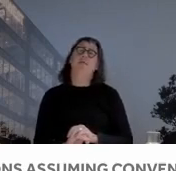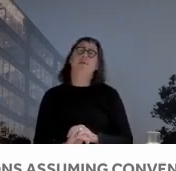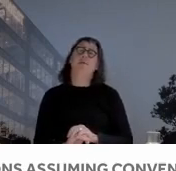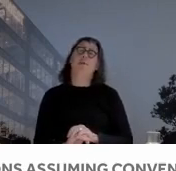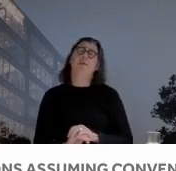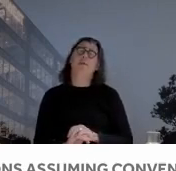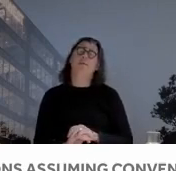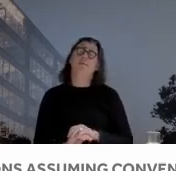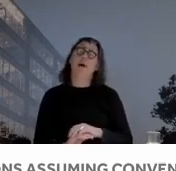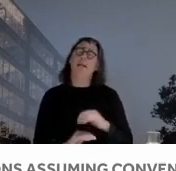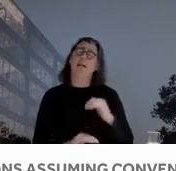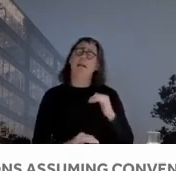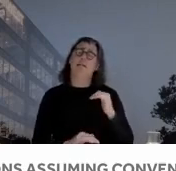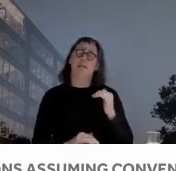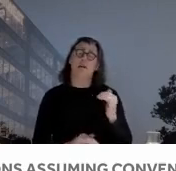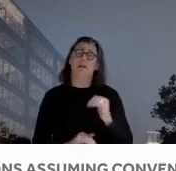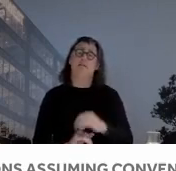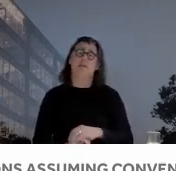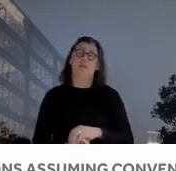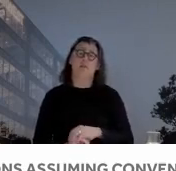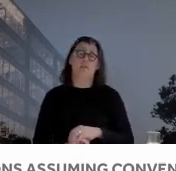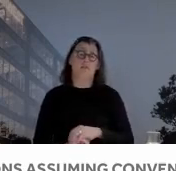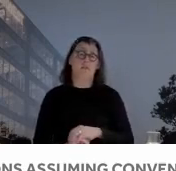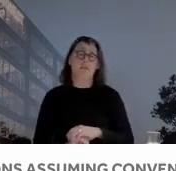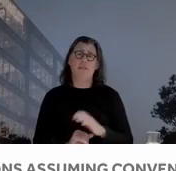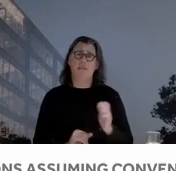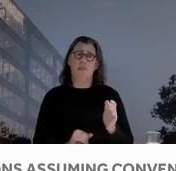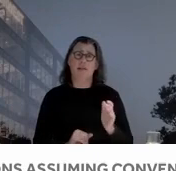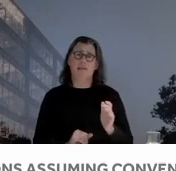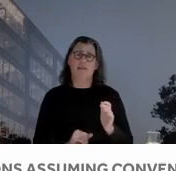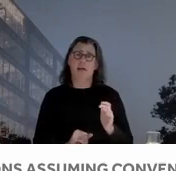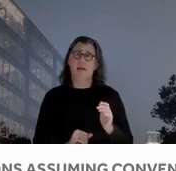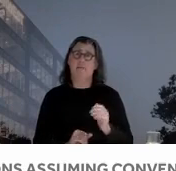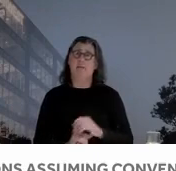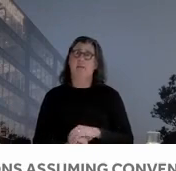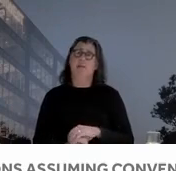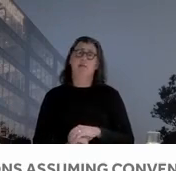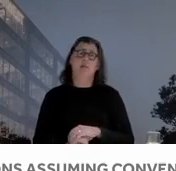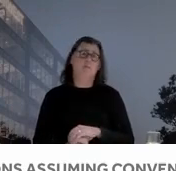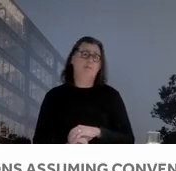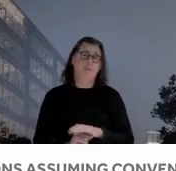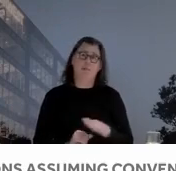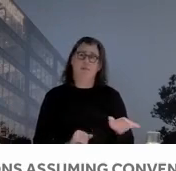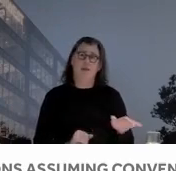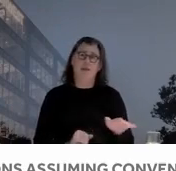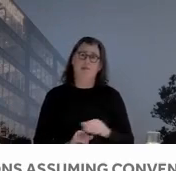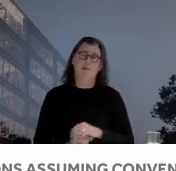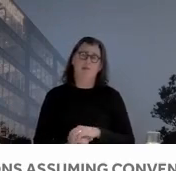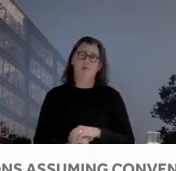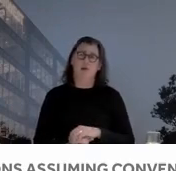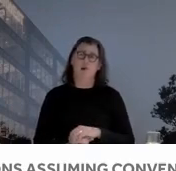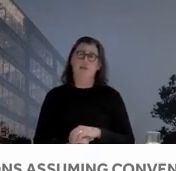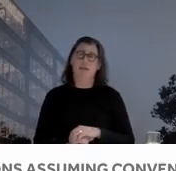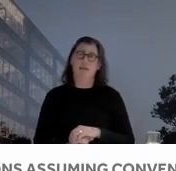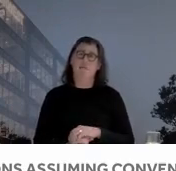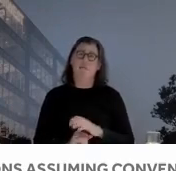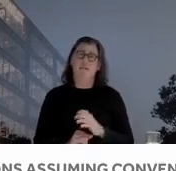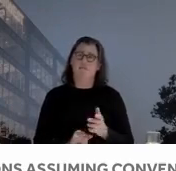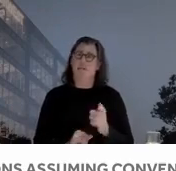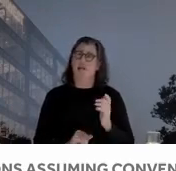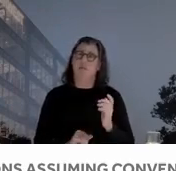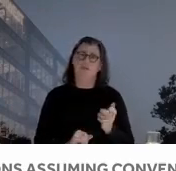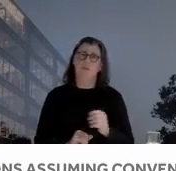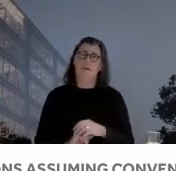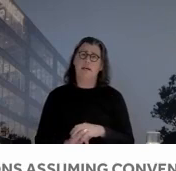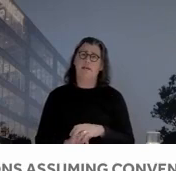So we analyzed 9 different options, from a PT banded slab to a flat reinforced concrete slab,